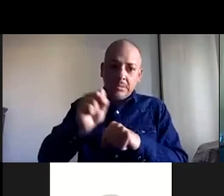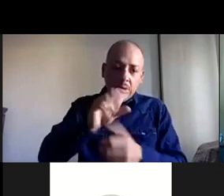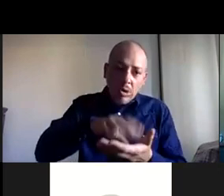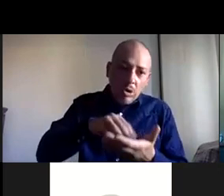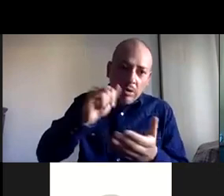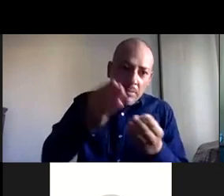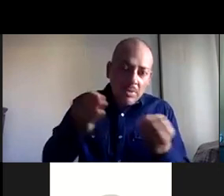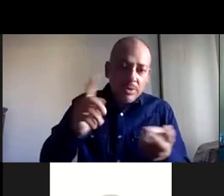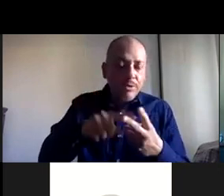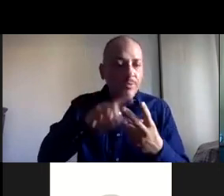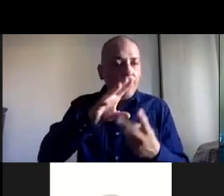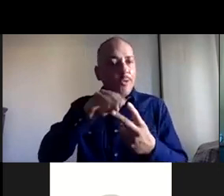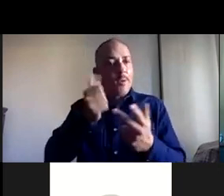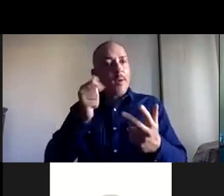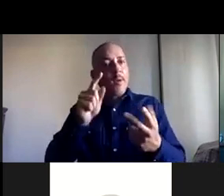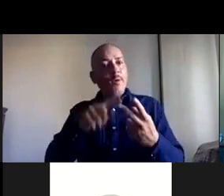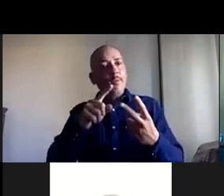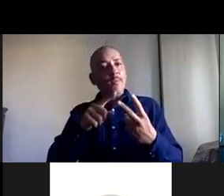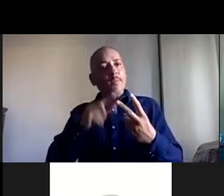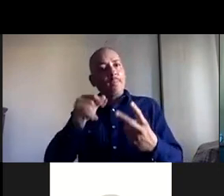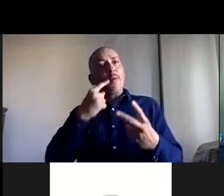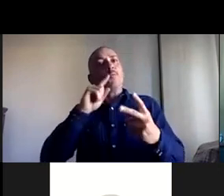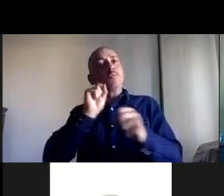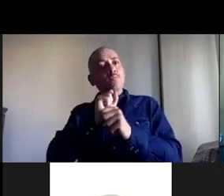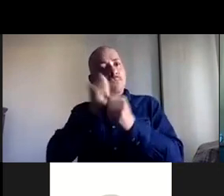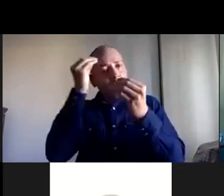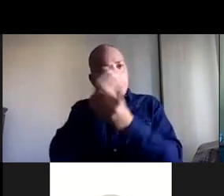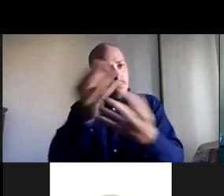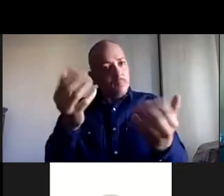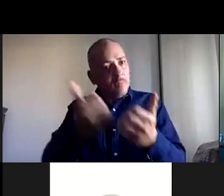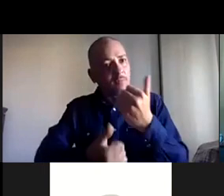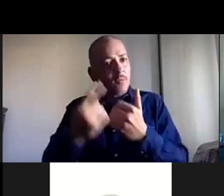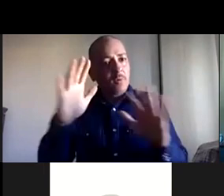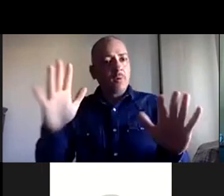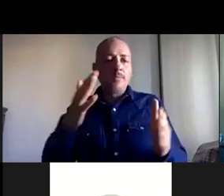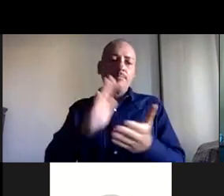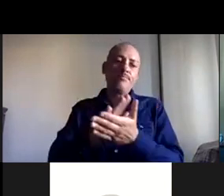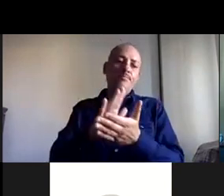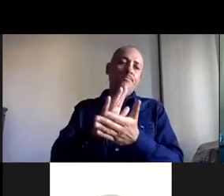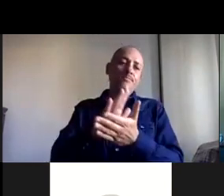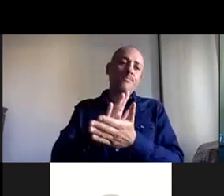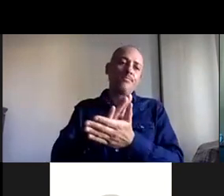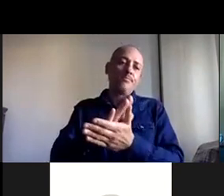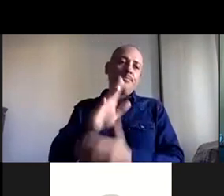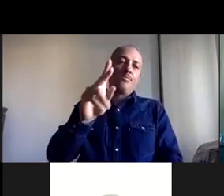and learning how work works to actually explain everything. So yeah, kudos to the RL